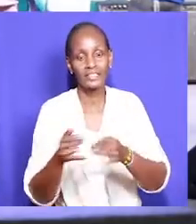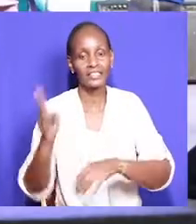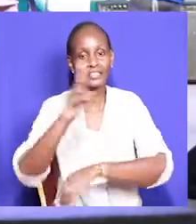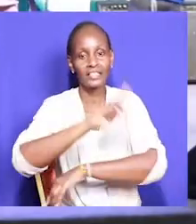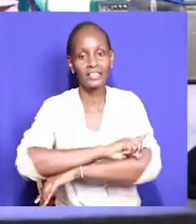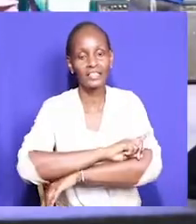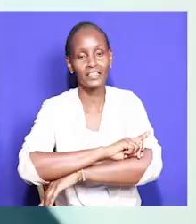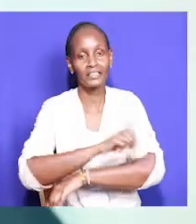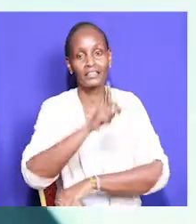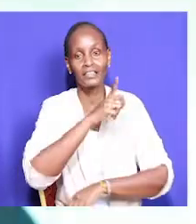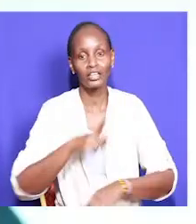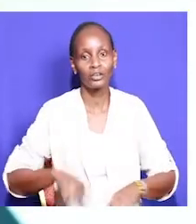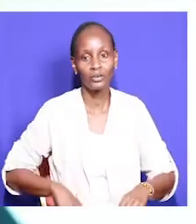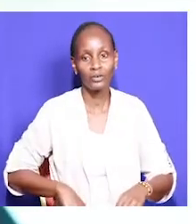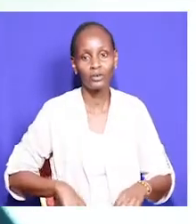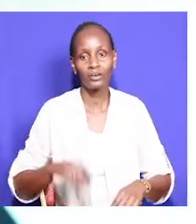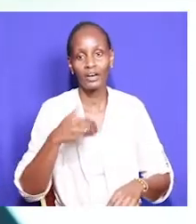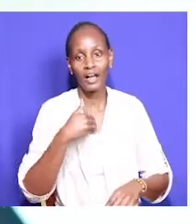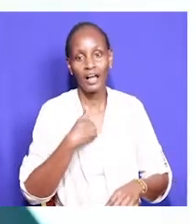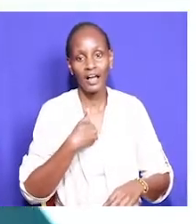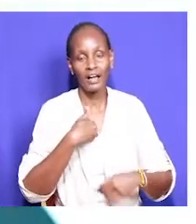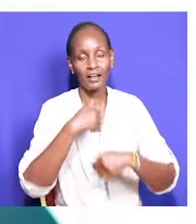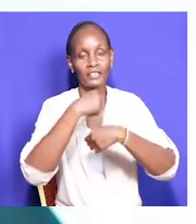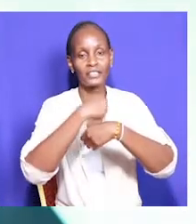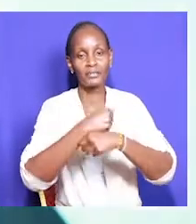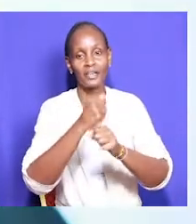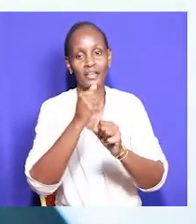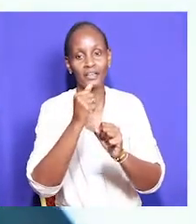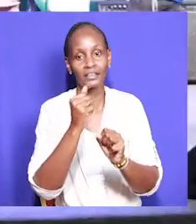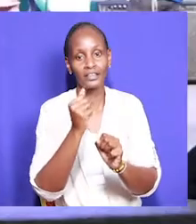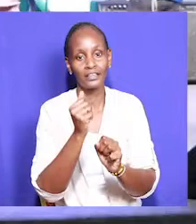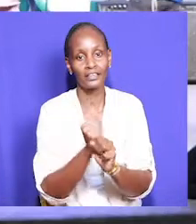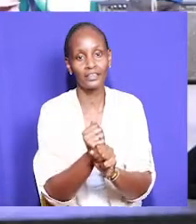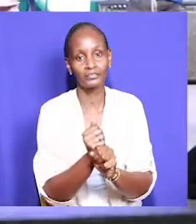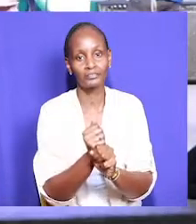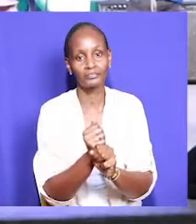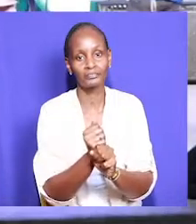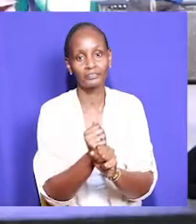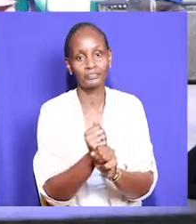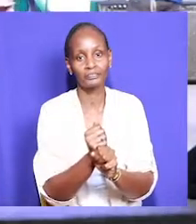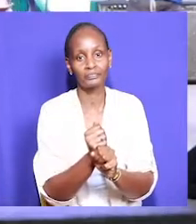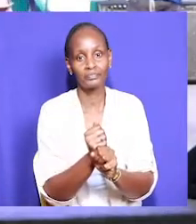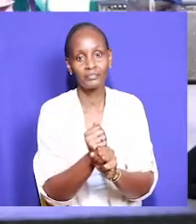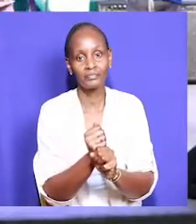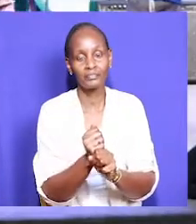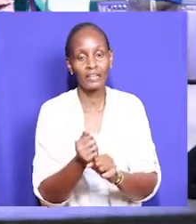This is the day that the Lord has made.